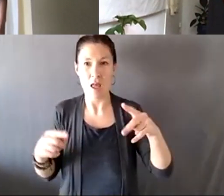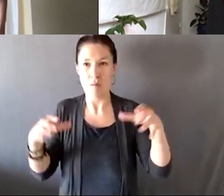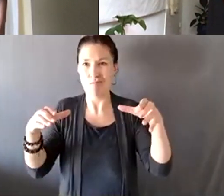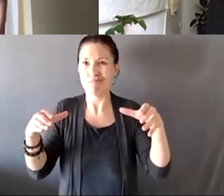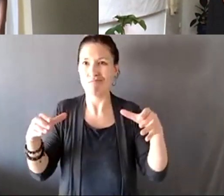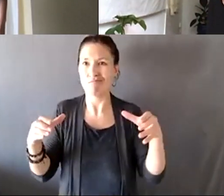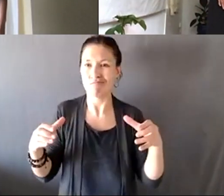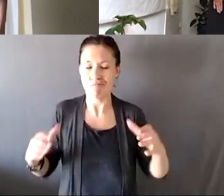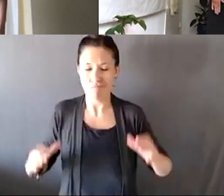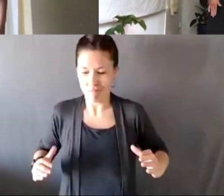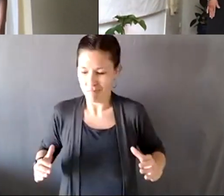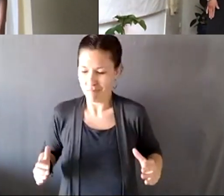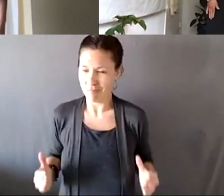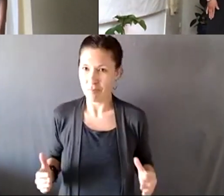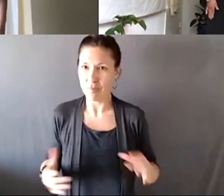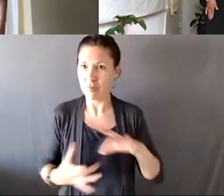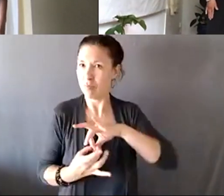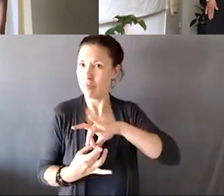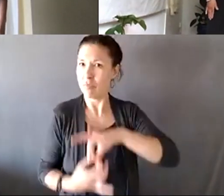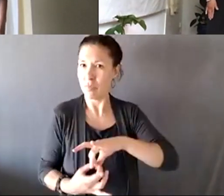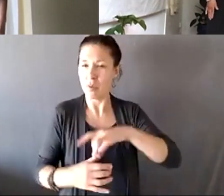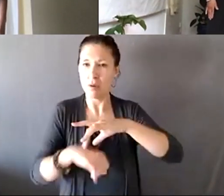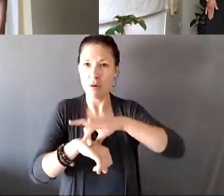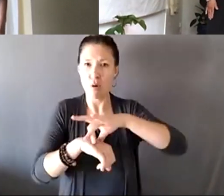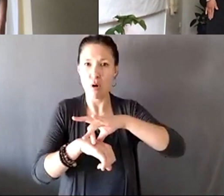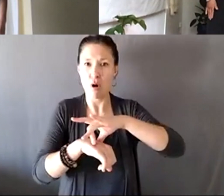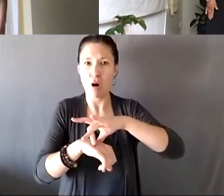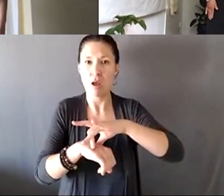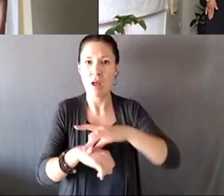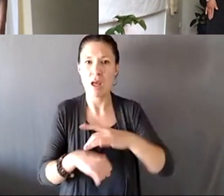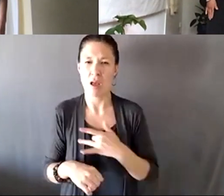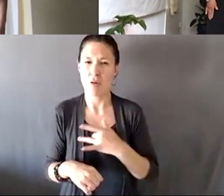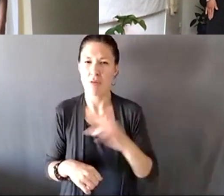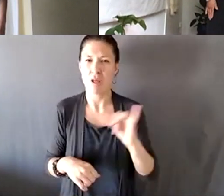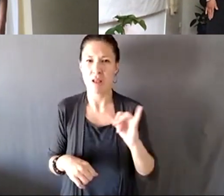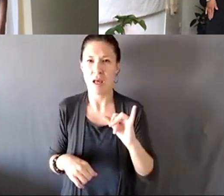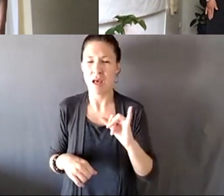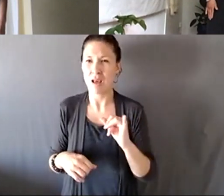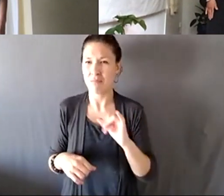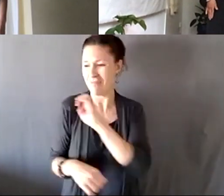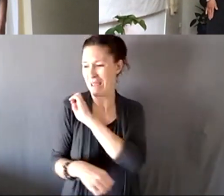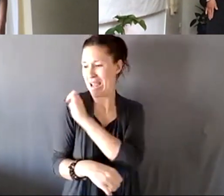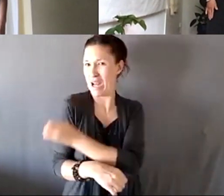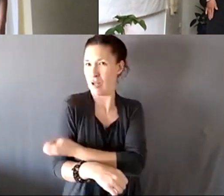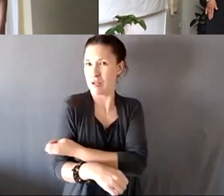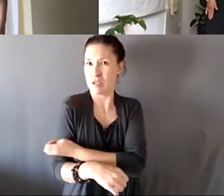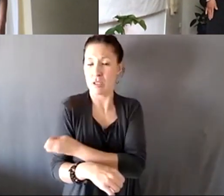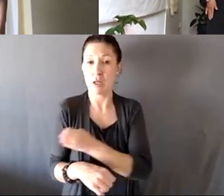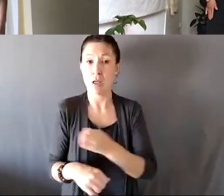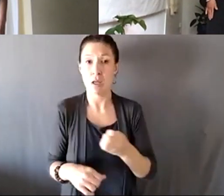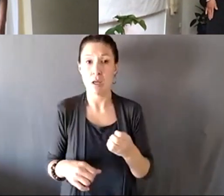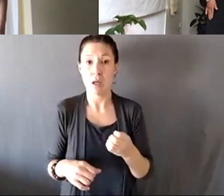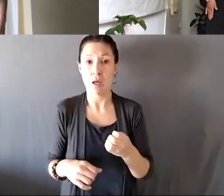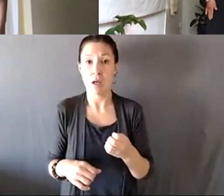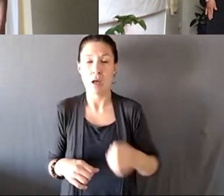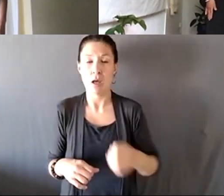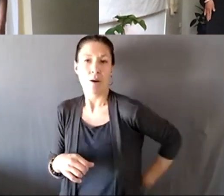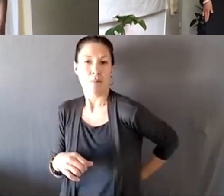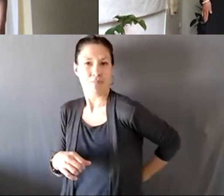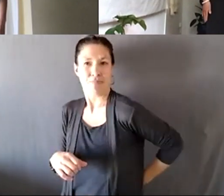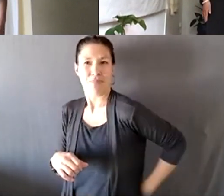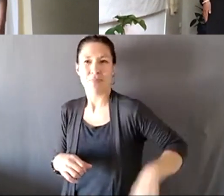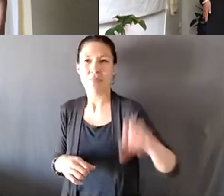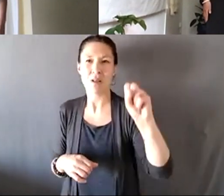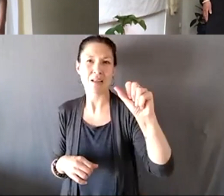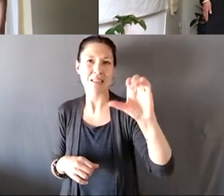gently tucked, and you feel like there's a line of energy moving from your sacrum into the